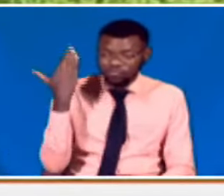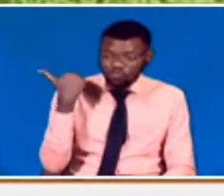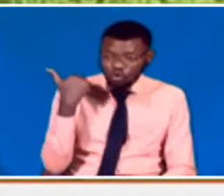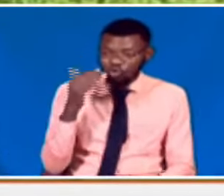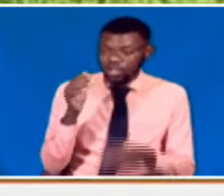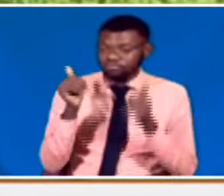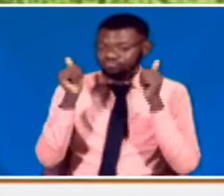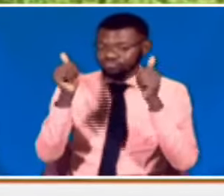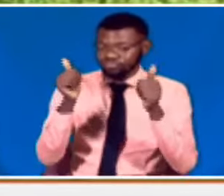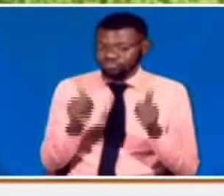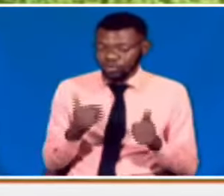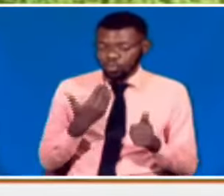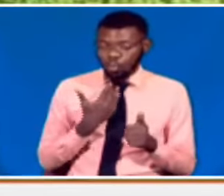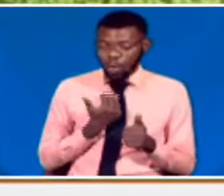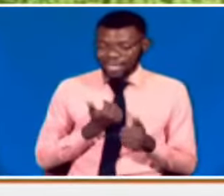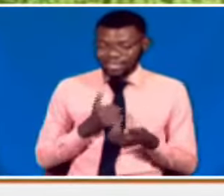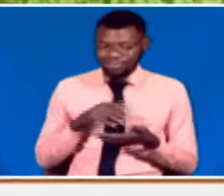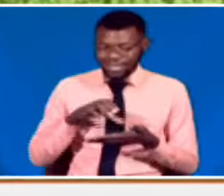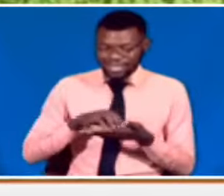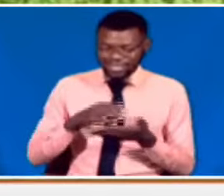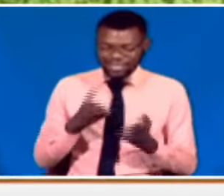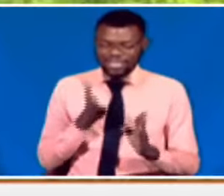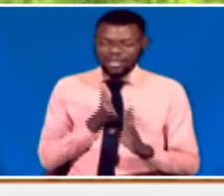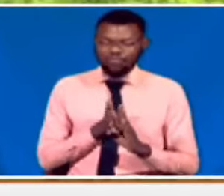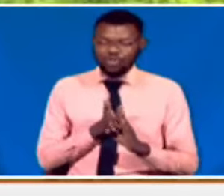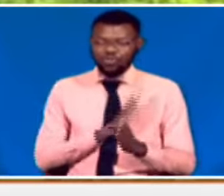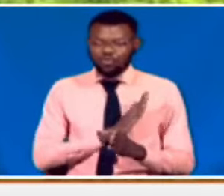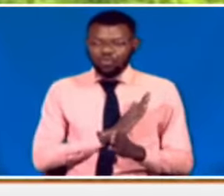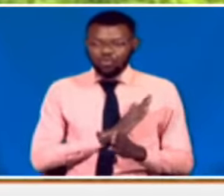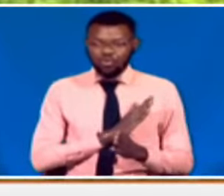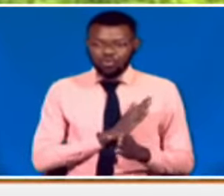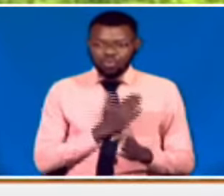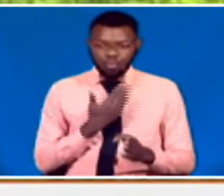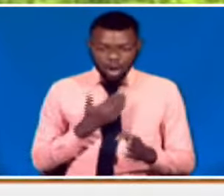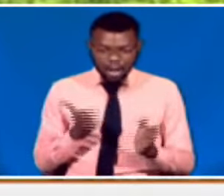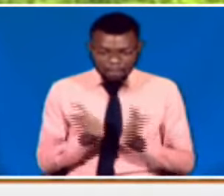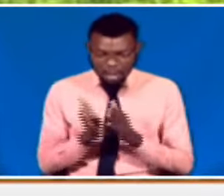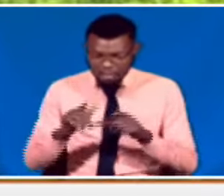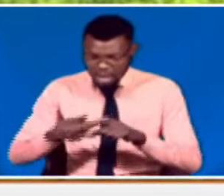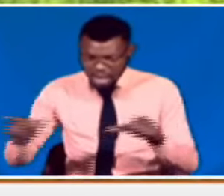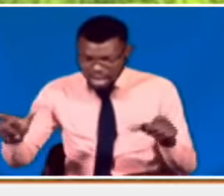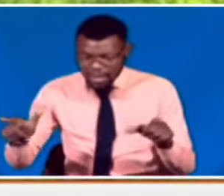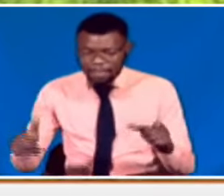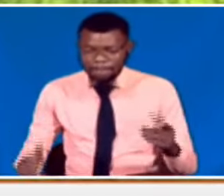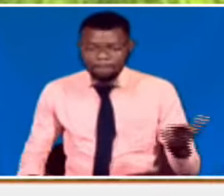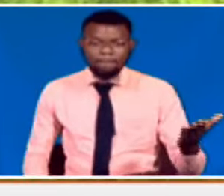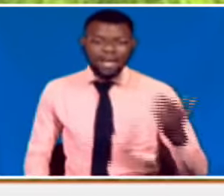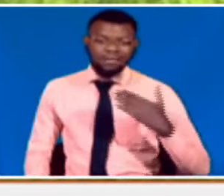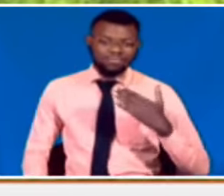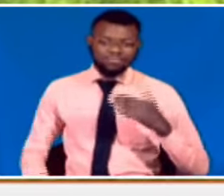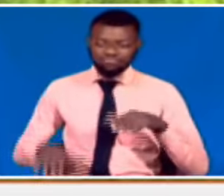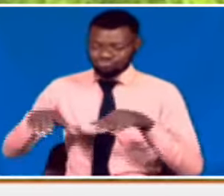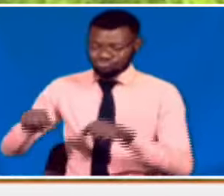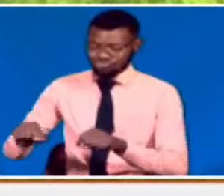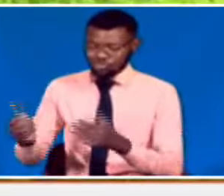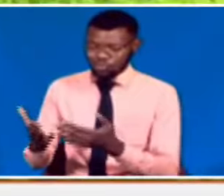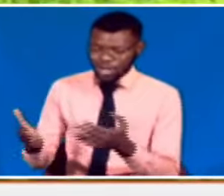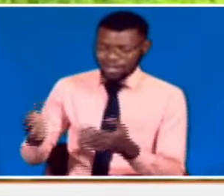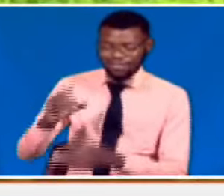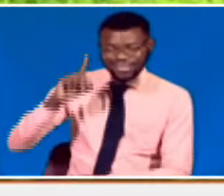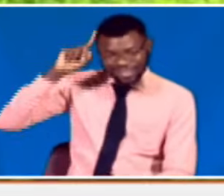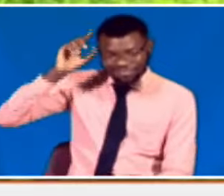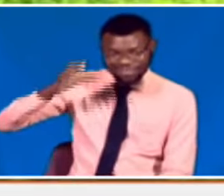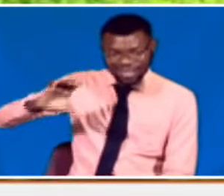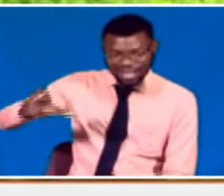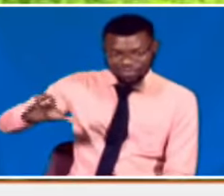notice requesting withdrawal of a case filed in a bid to repossess public land grabbed in Nyandarua County. Speaking in Nyeri during a